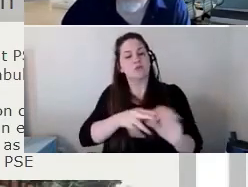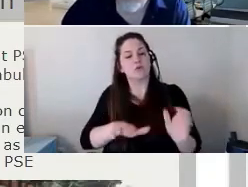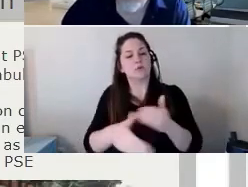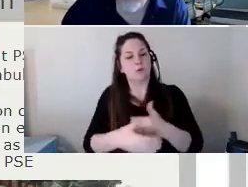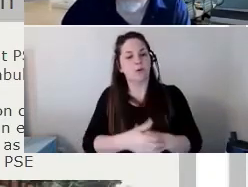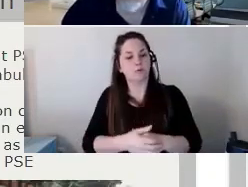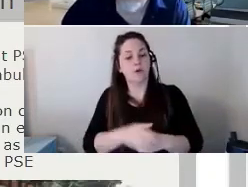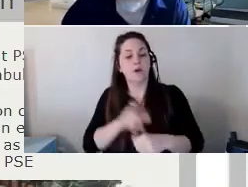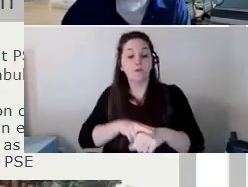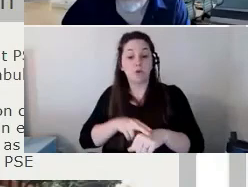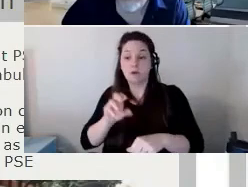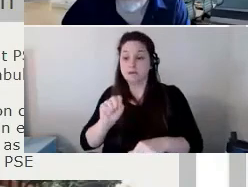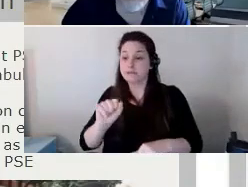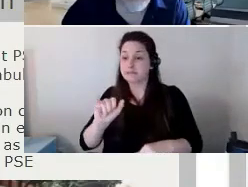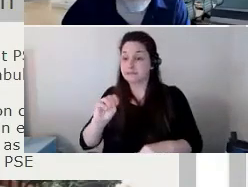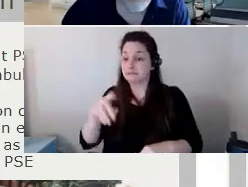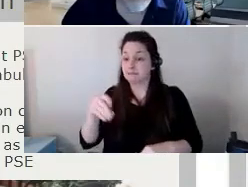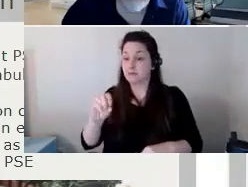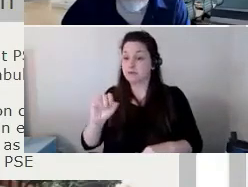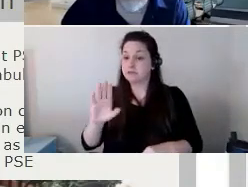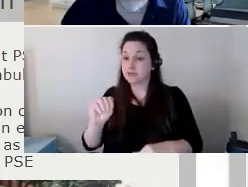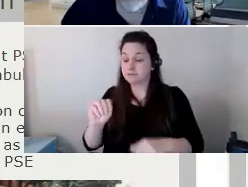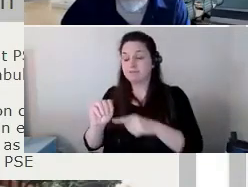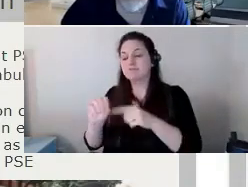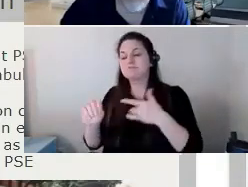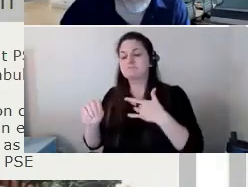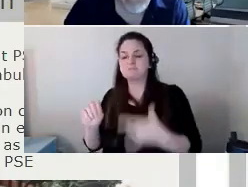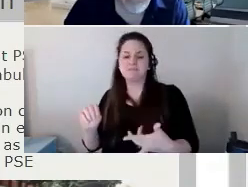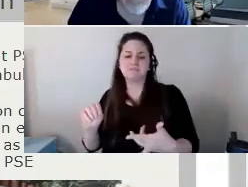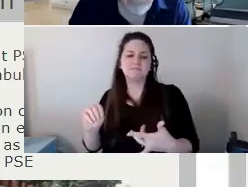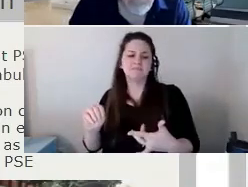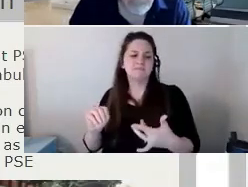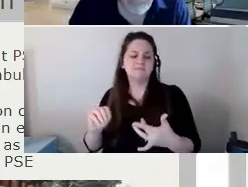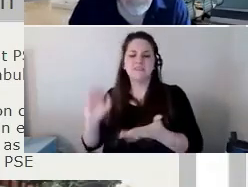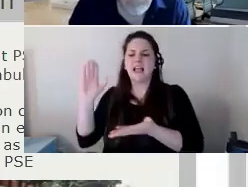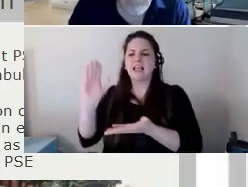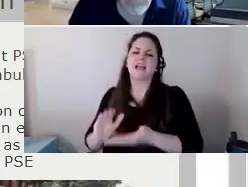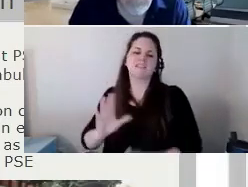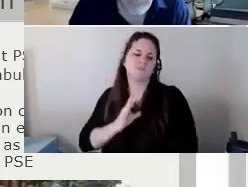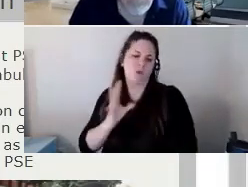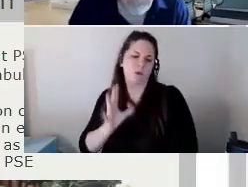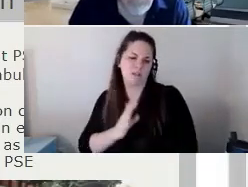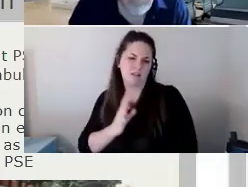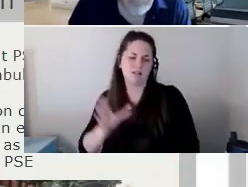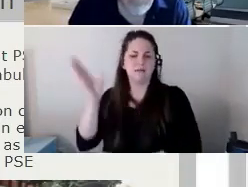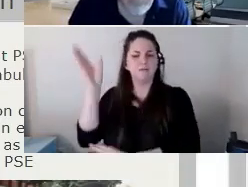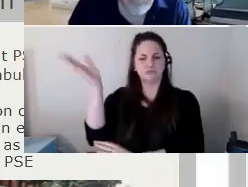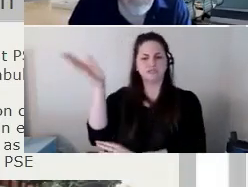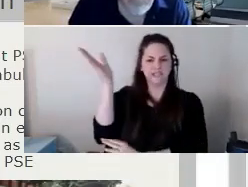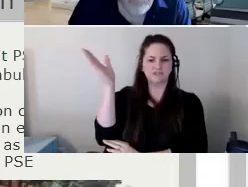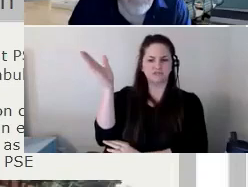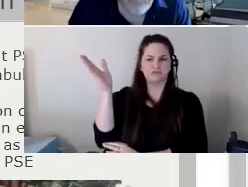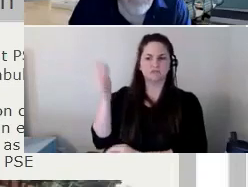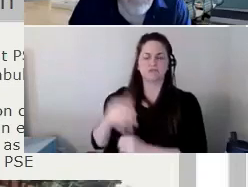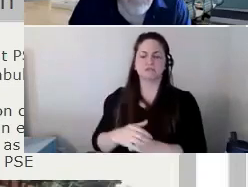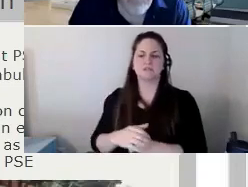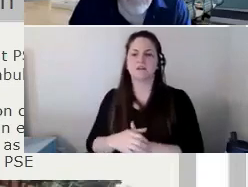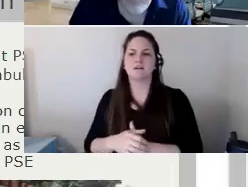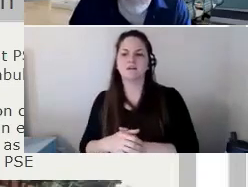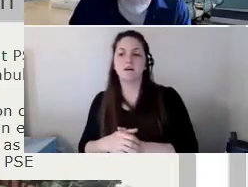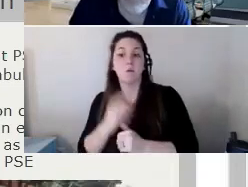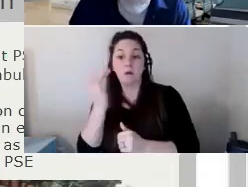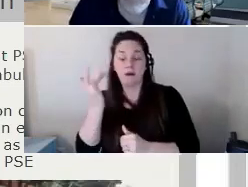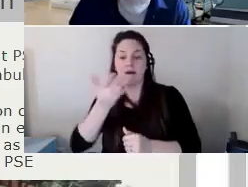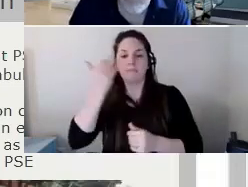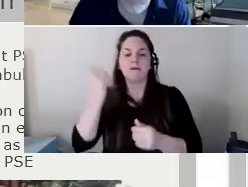the symposias tend to be less formal in their paper presentations because there's